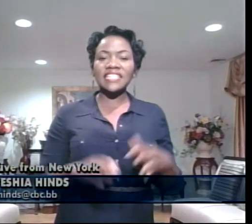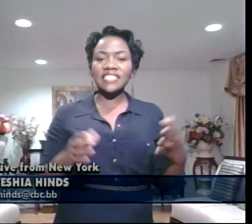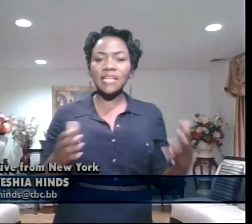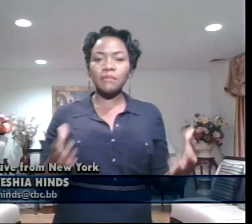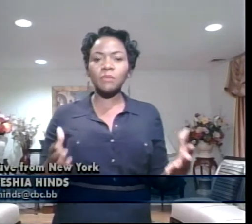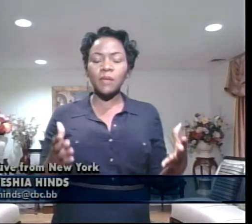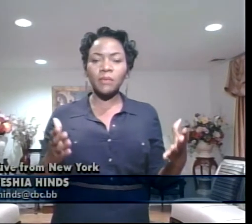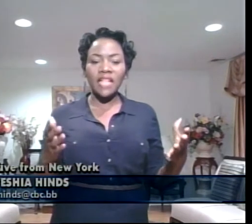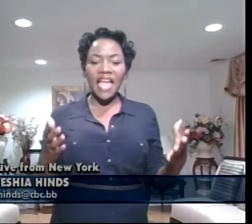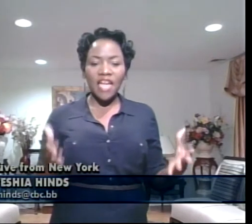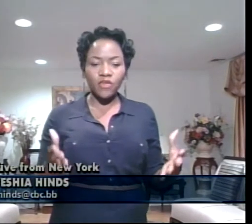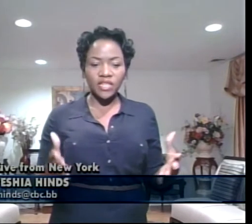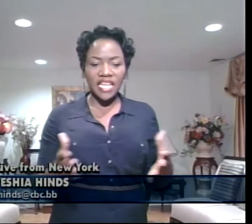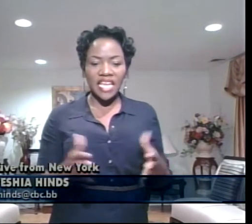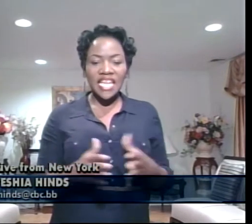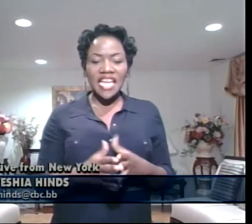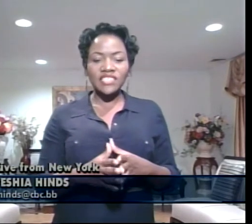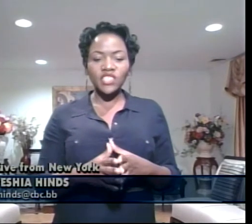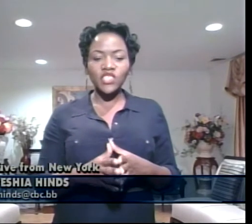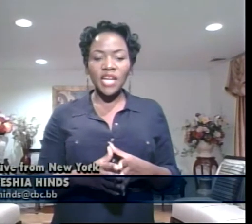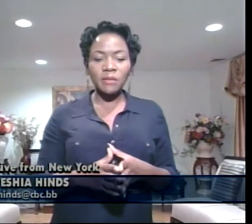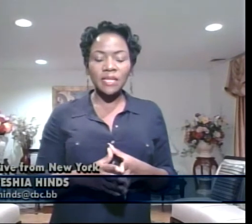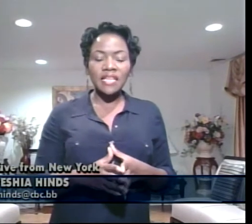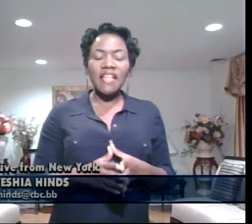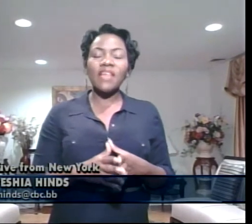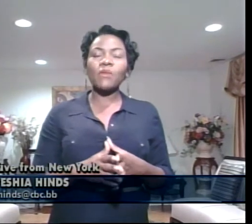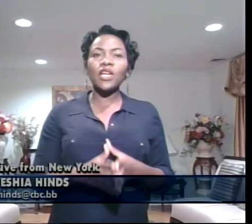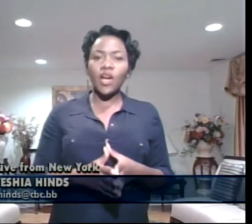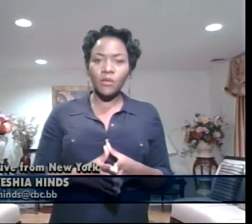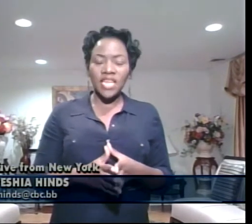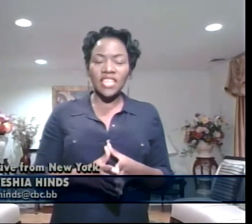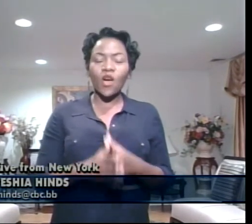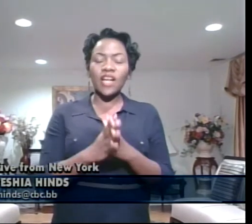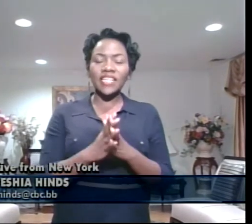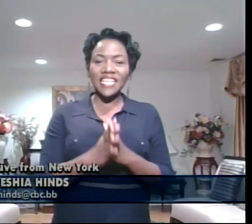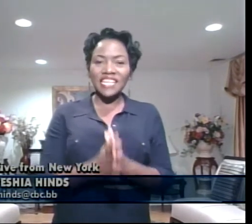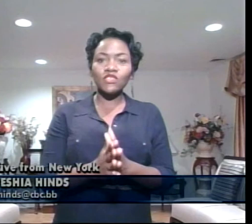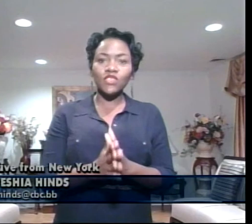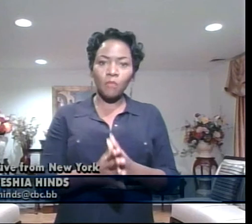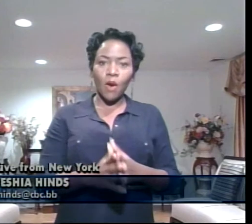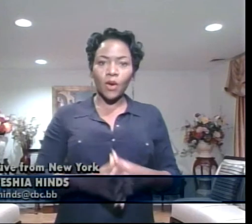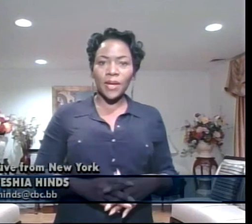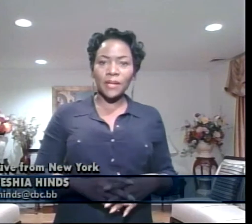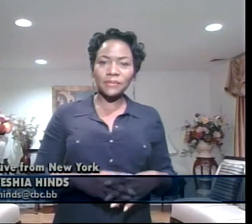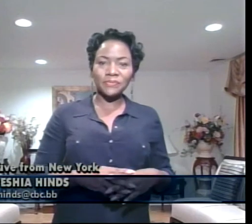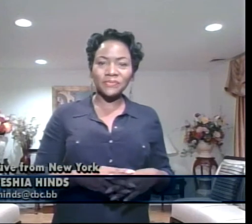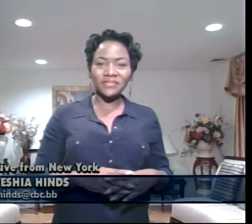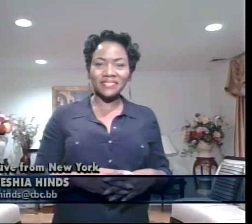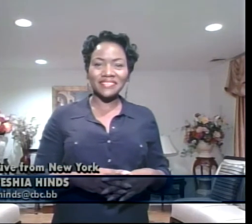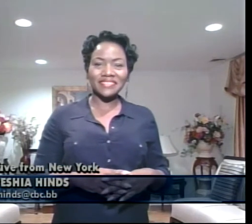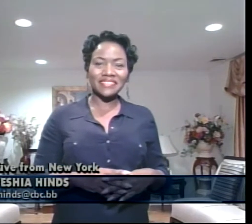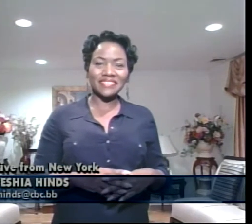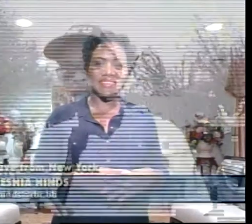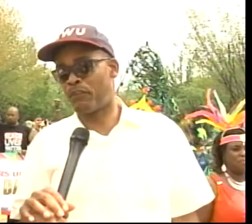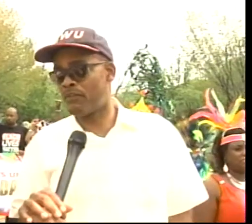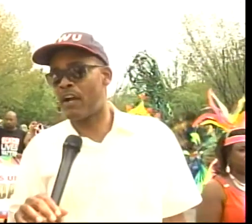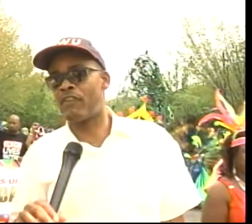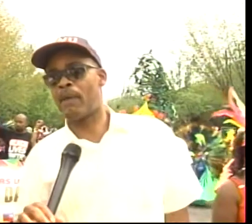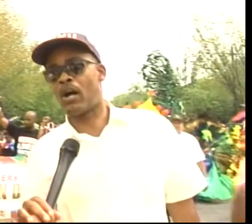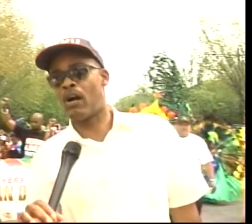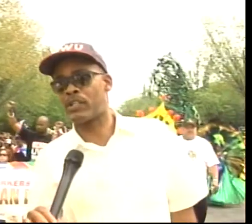citizens, and disabled people every day. It's the gentleman that we caught up with on Eastern Parkway.